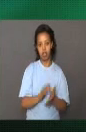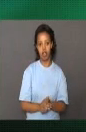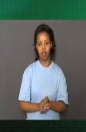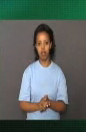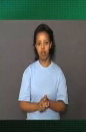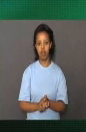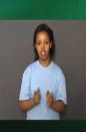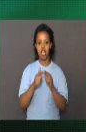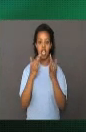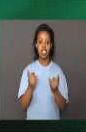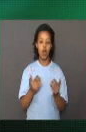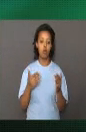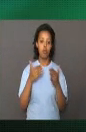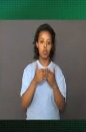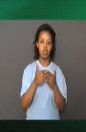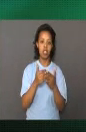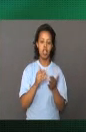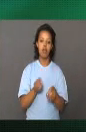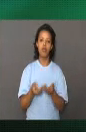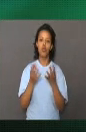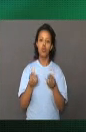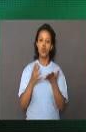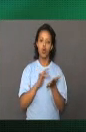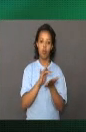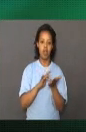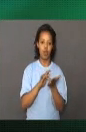Biologists have developed drugs called